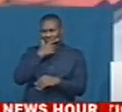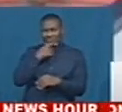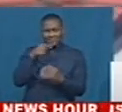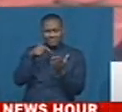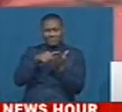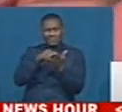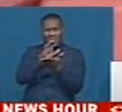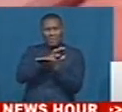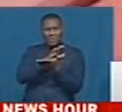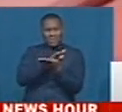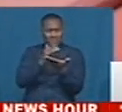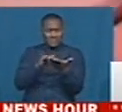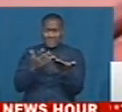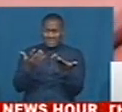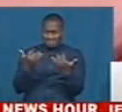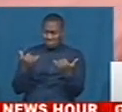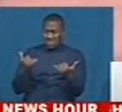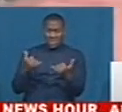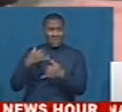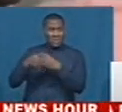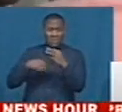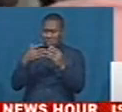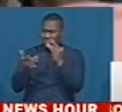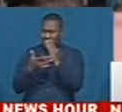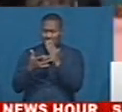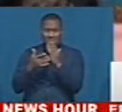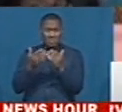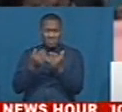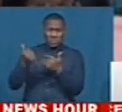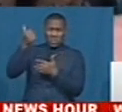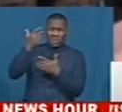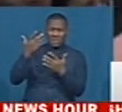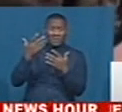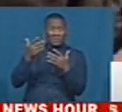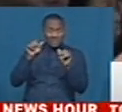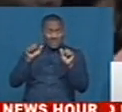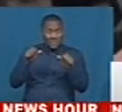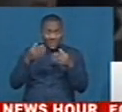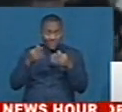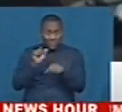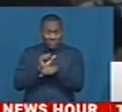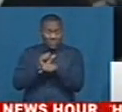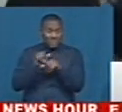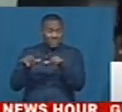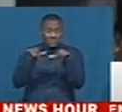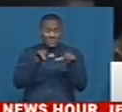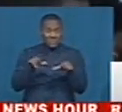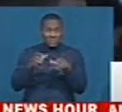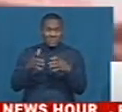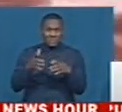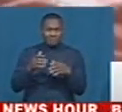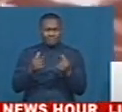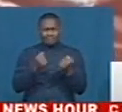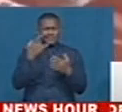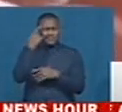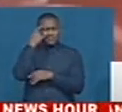policy document in today's world and how it addresses the contemporary socio-economic issues remain key. Many have